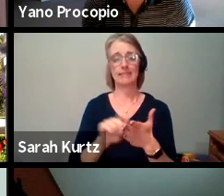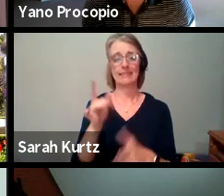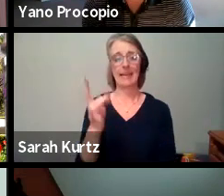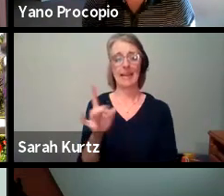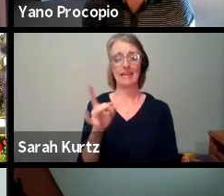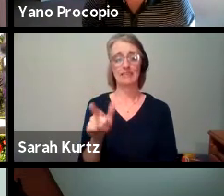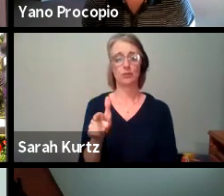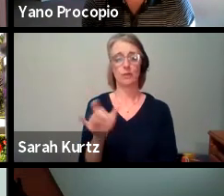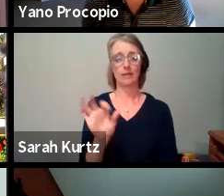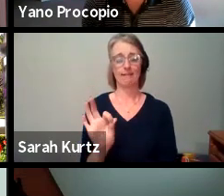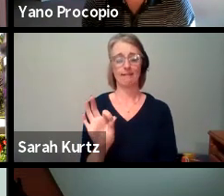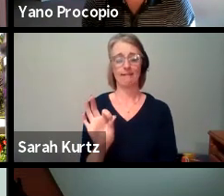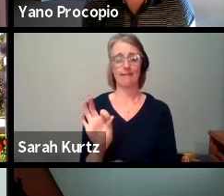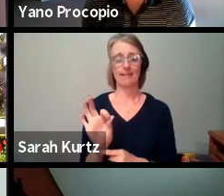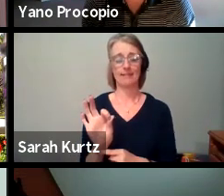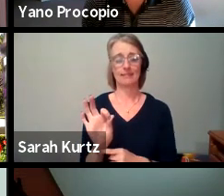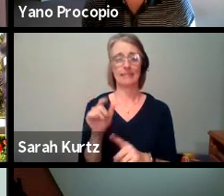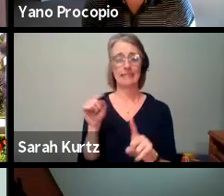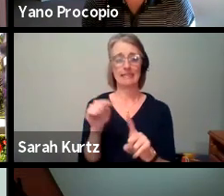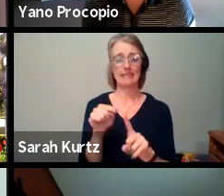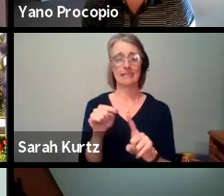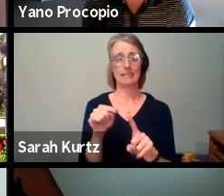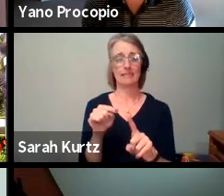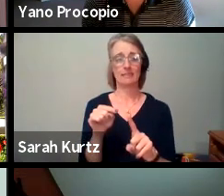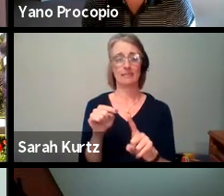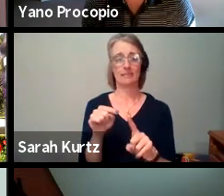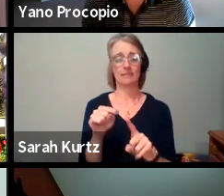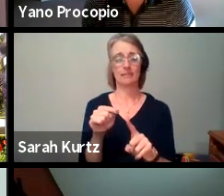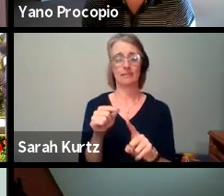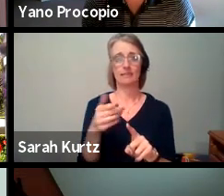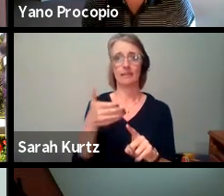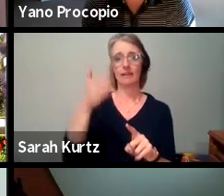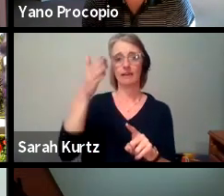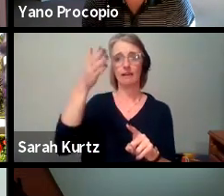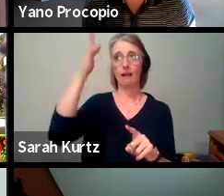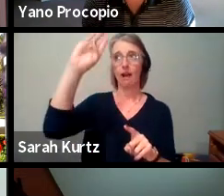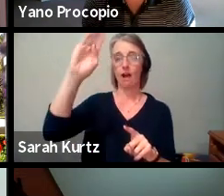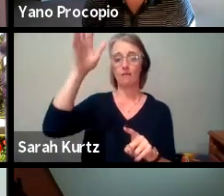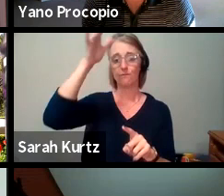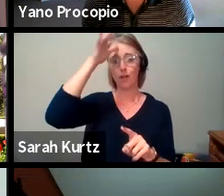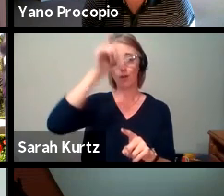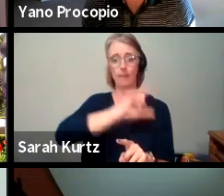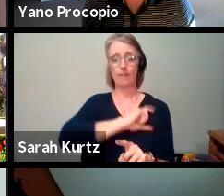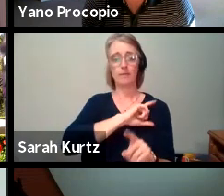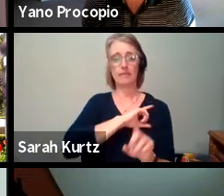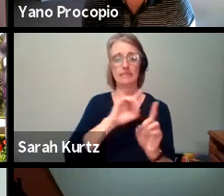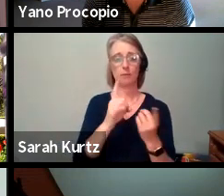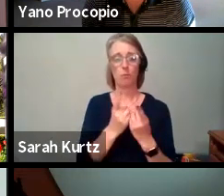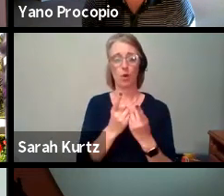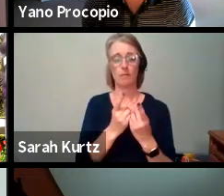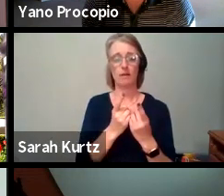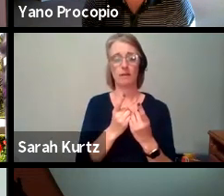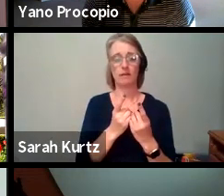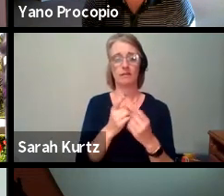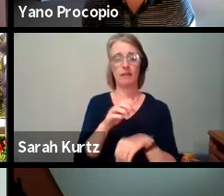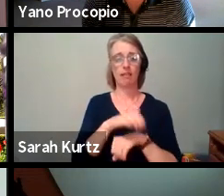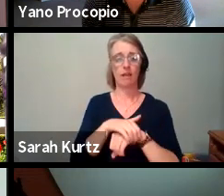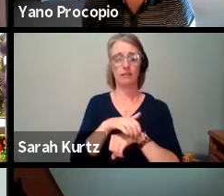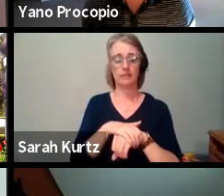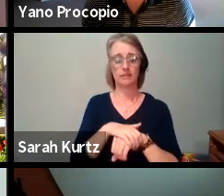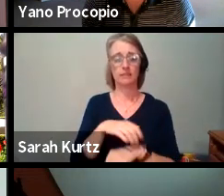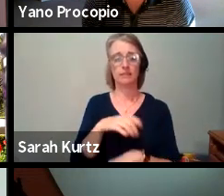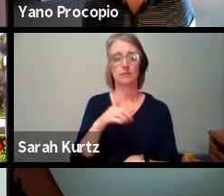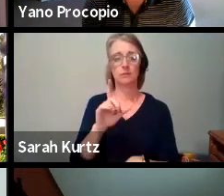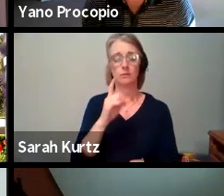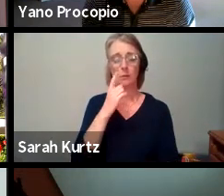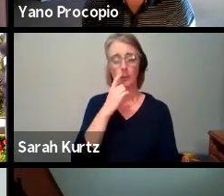1829, and he is the godfather of the police department in London, Scotland Yard. Of course,